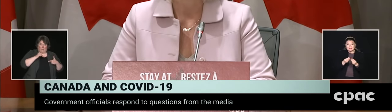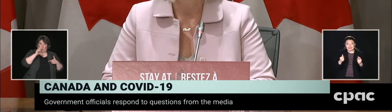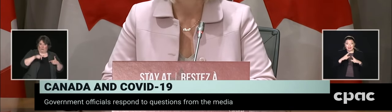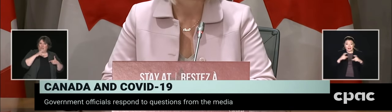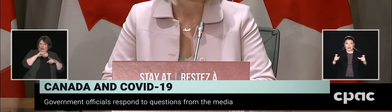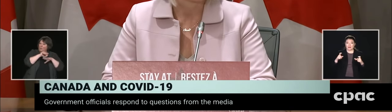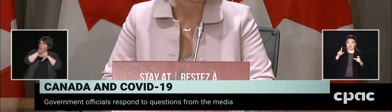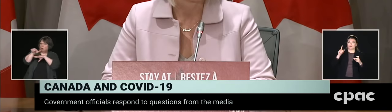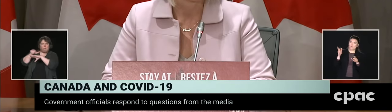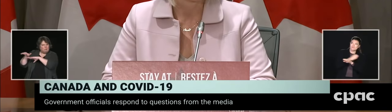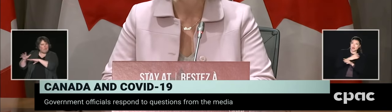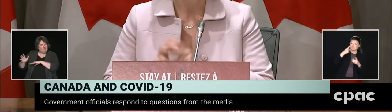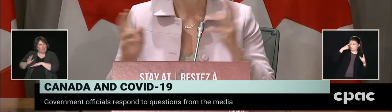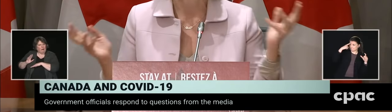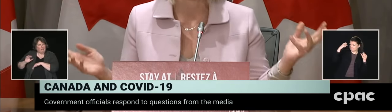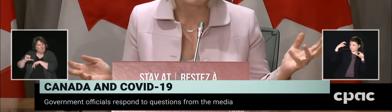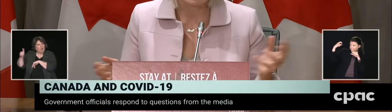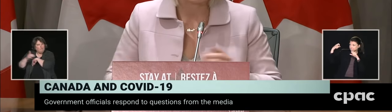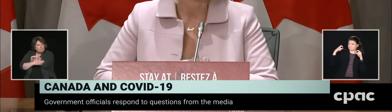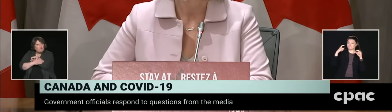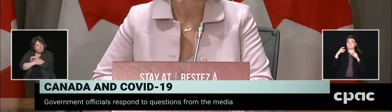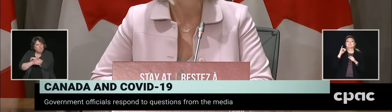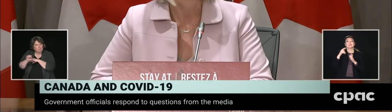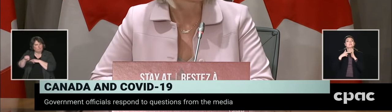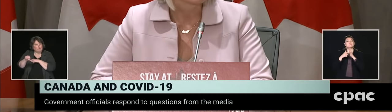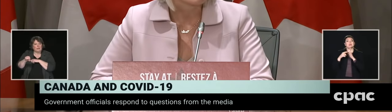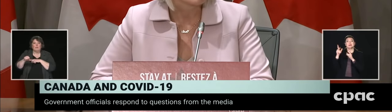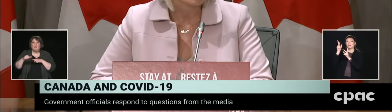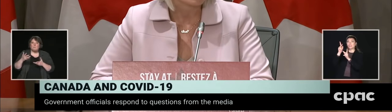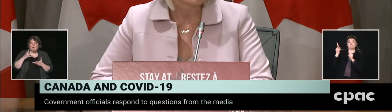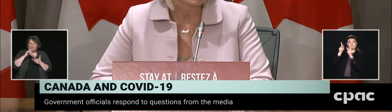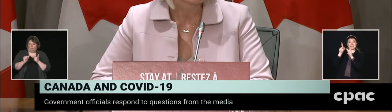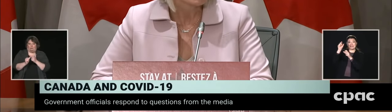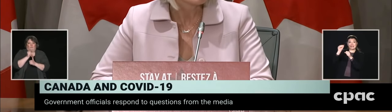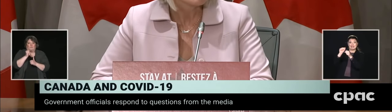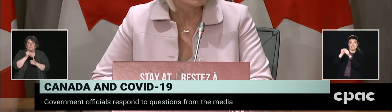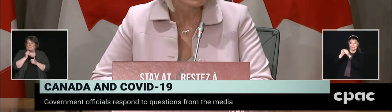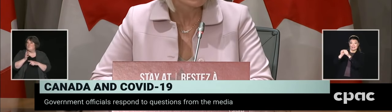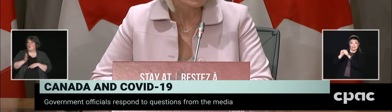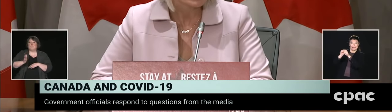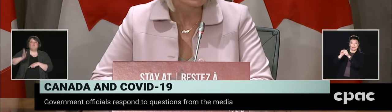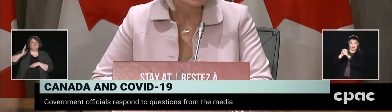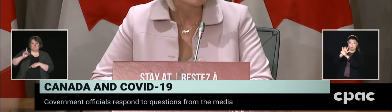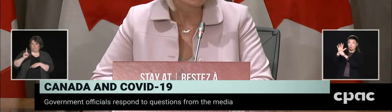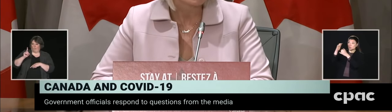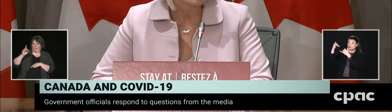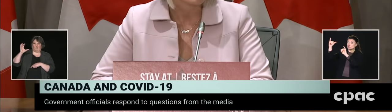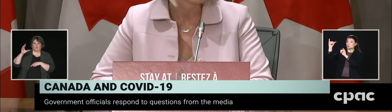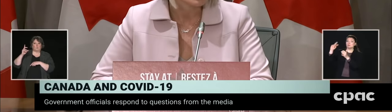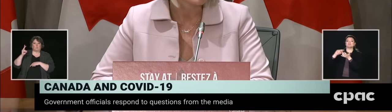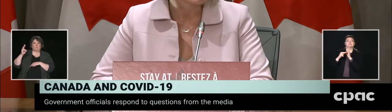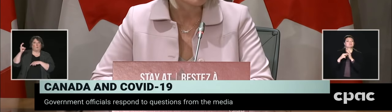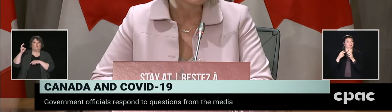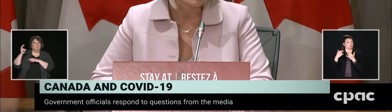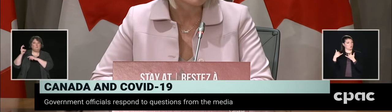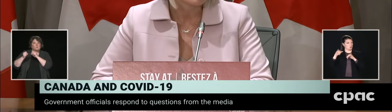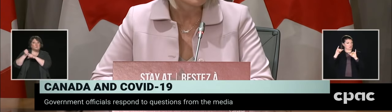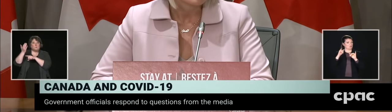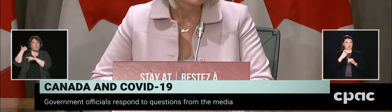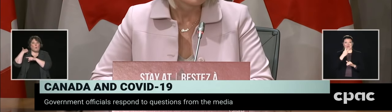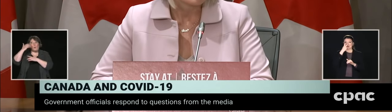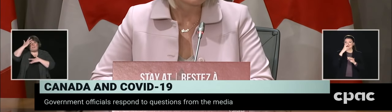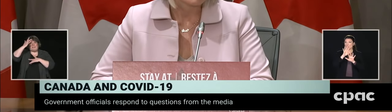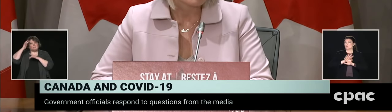even if you think about previous pandemics, you know, hundreds of years ago, they were global pandemics, despite the fact that there was less global